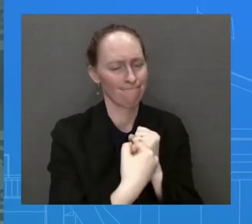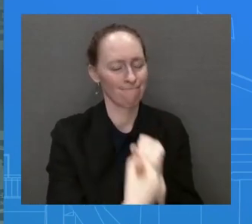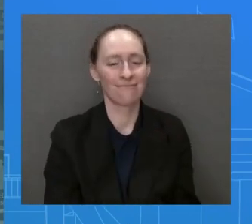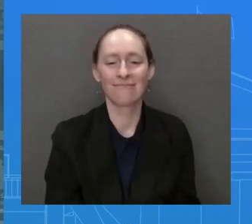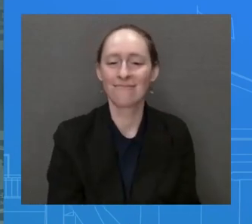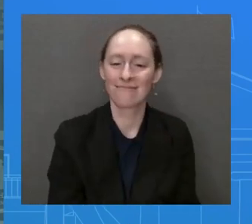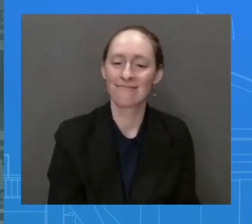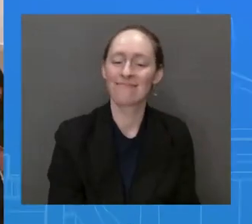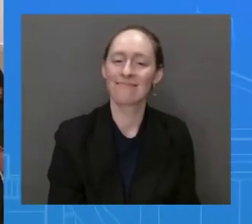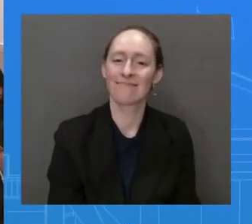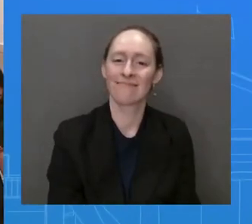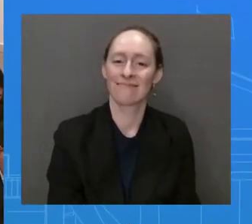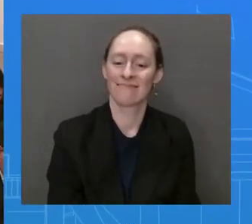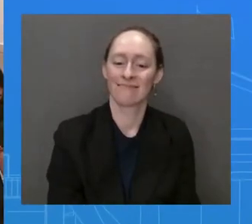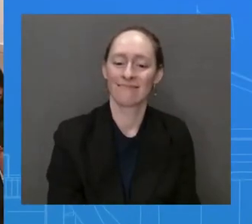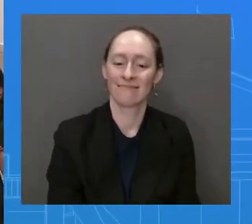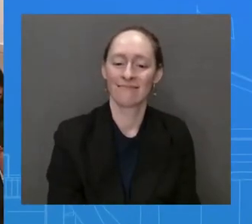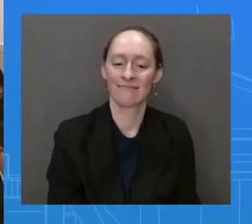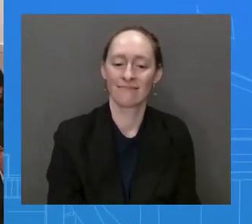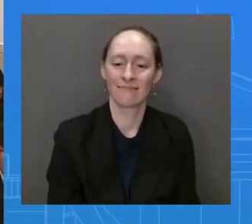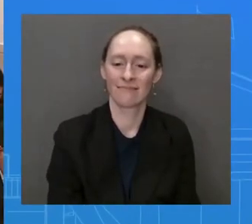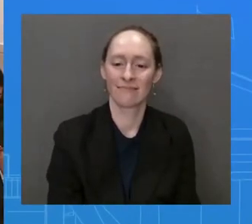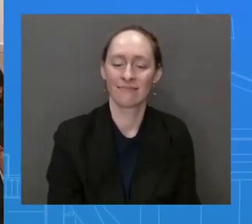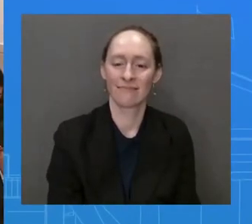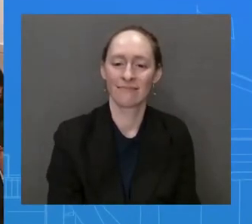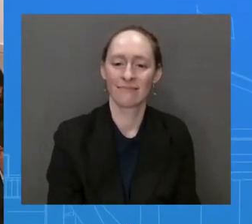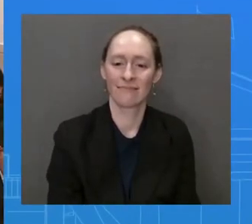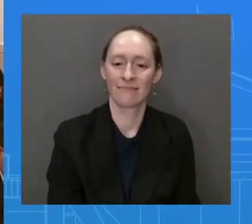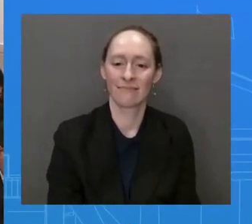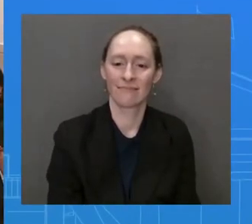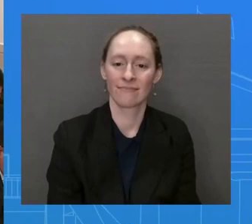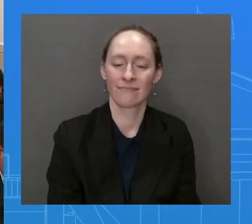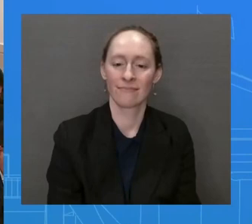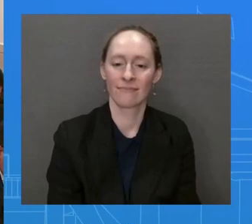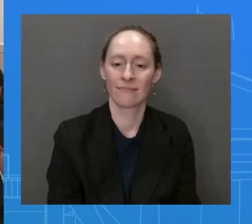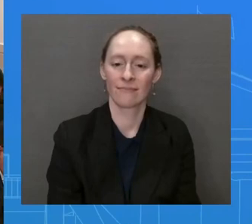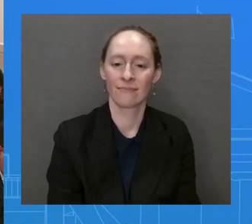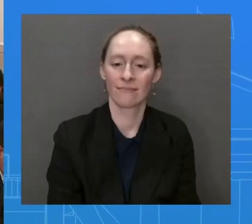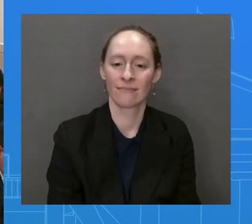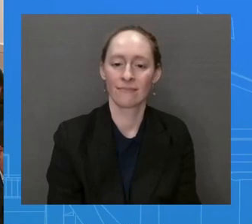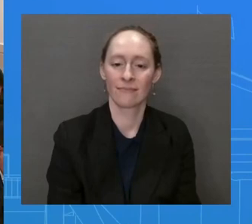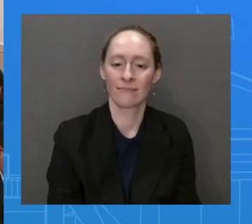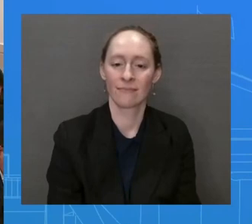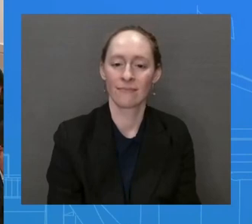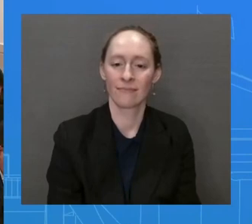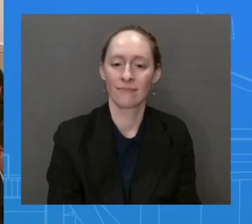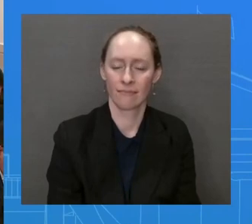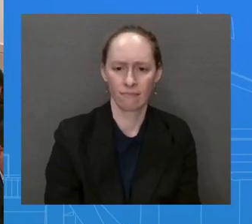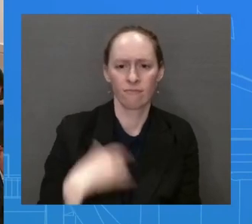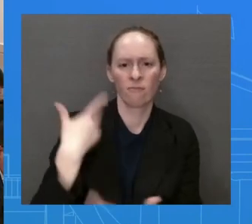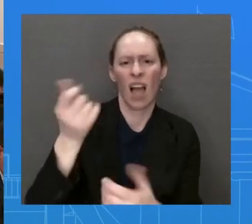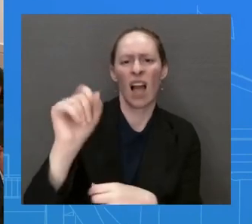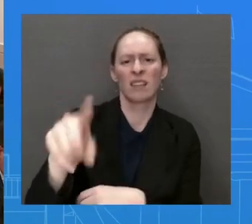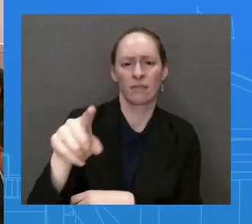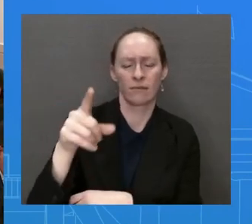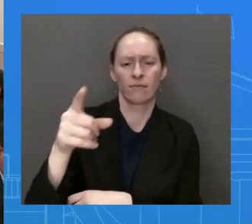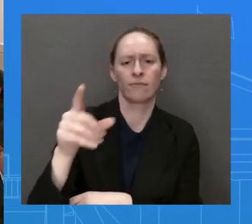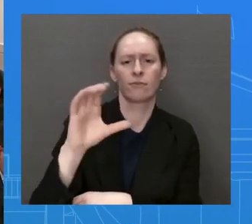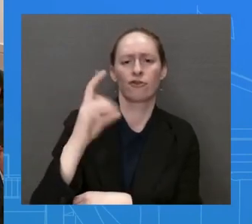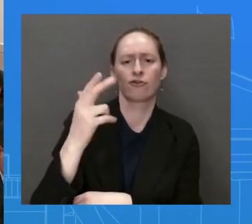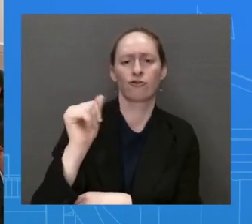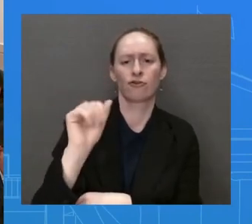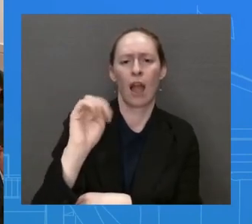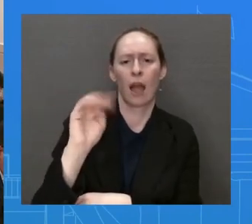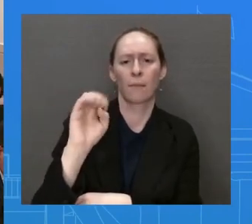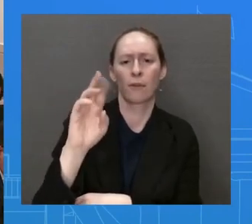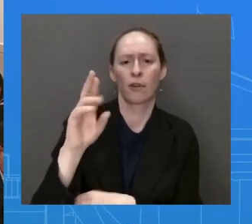Thanks, Karine. I'm going to ask you about the U.S. Chamber of Commerce. So the U.S. Chamber of Commerce embraced President Biden in 2020, and now the president of the U.S. Chamber